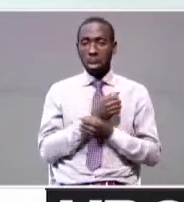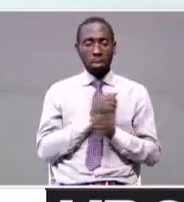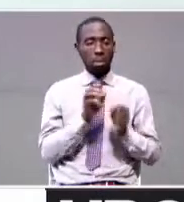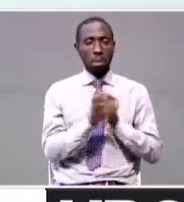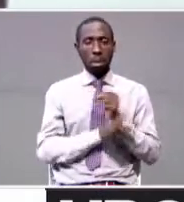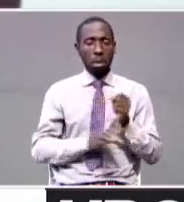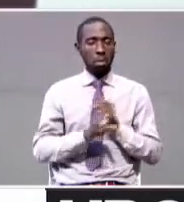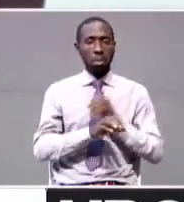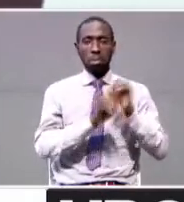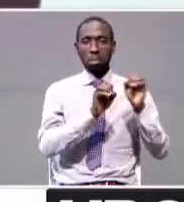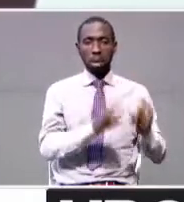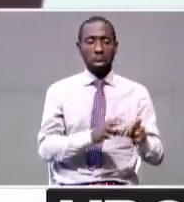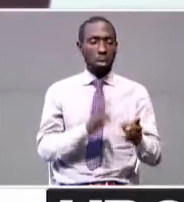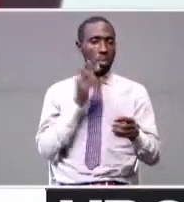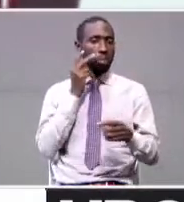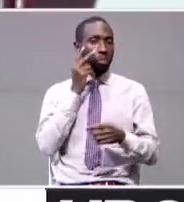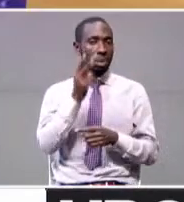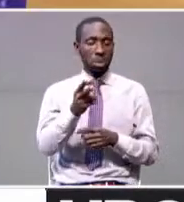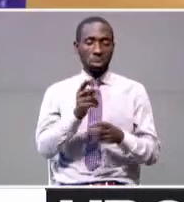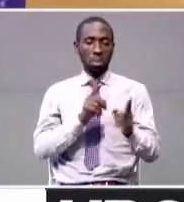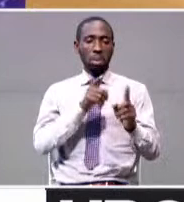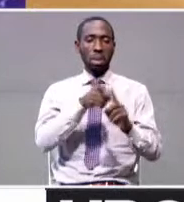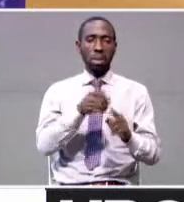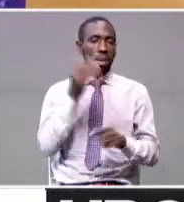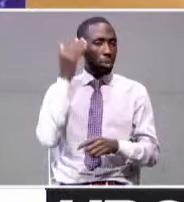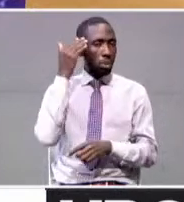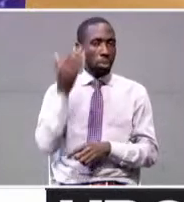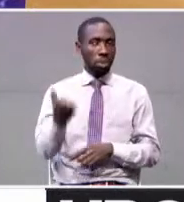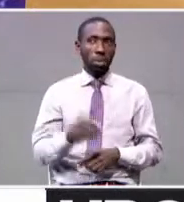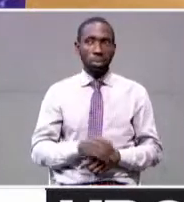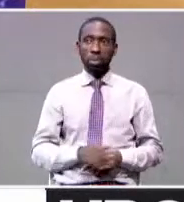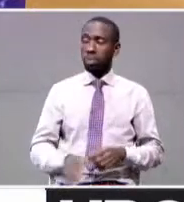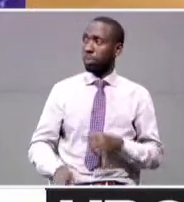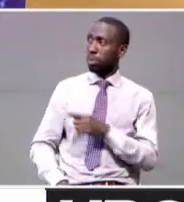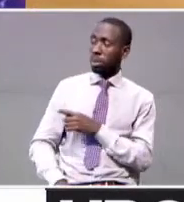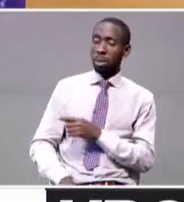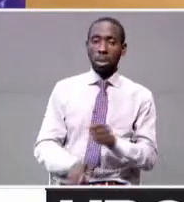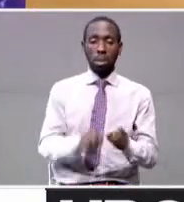wamu n'okumanya ekigendererwa ky'eggwanga. Abantu first of all